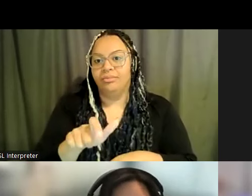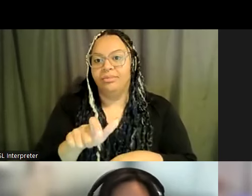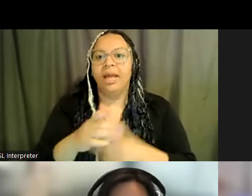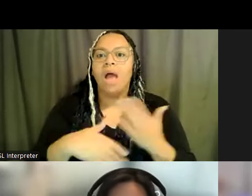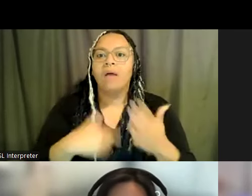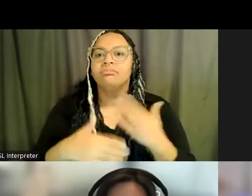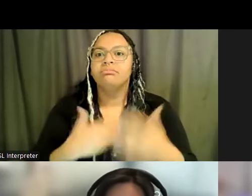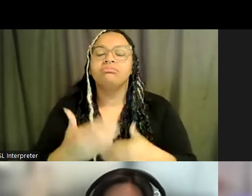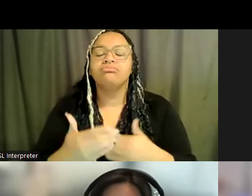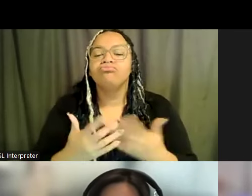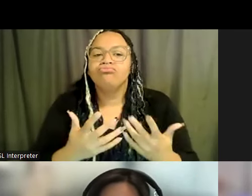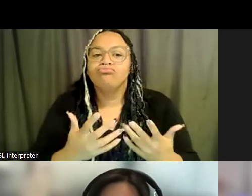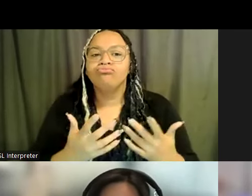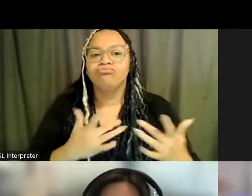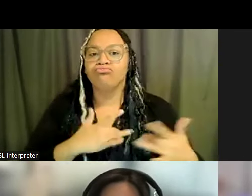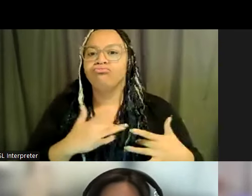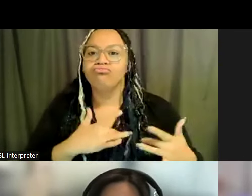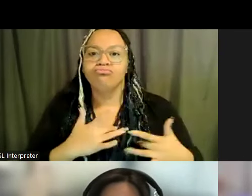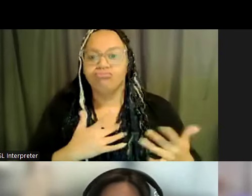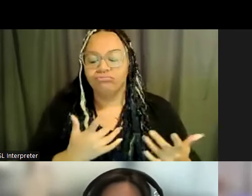point.